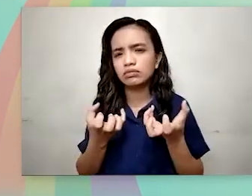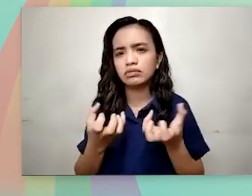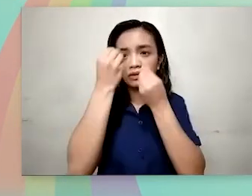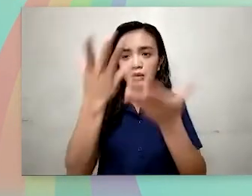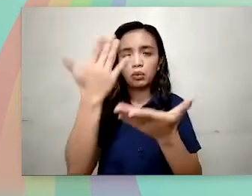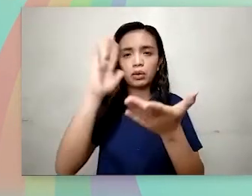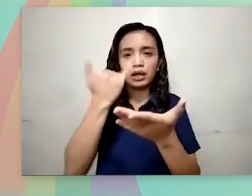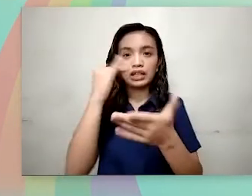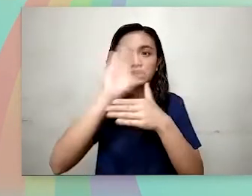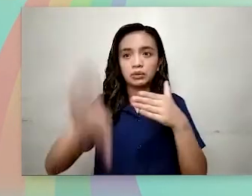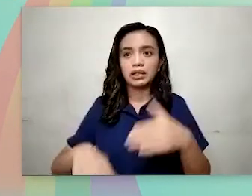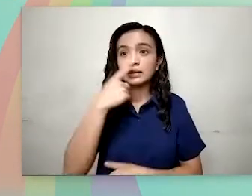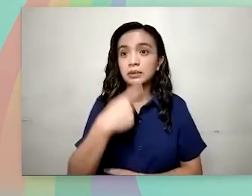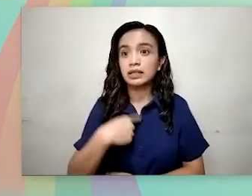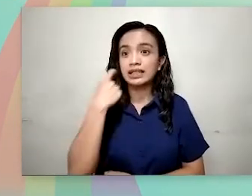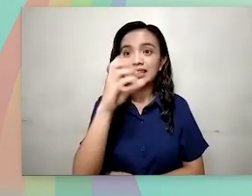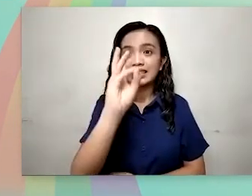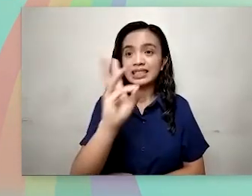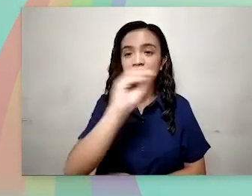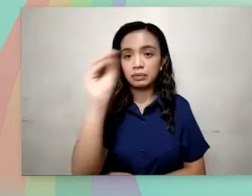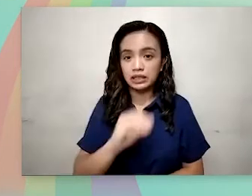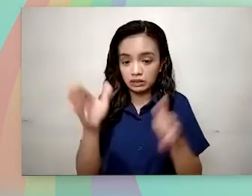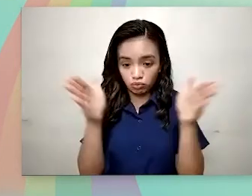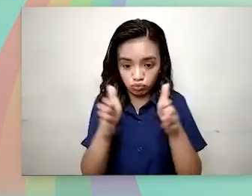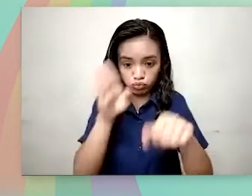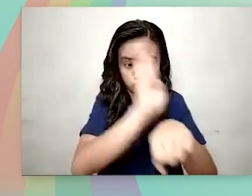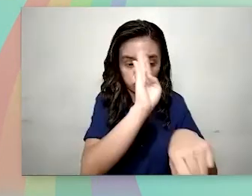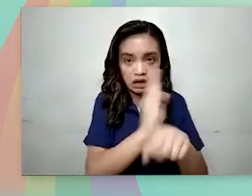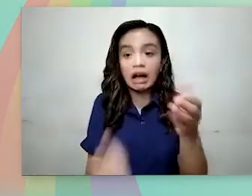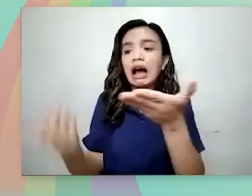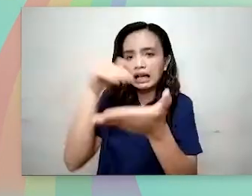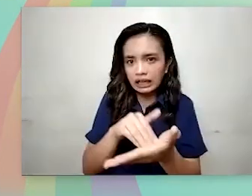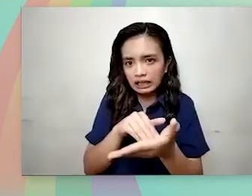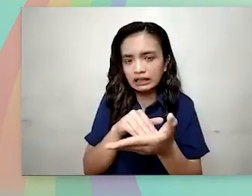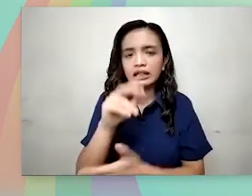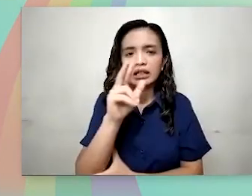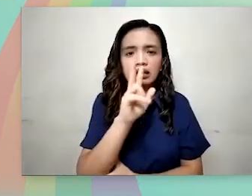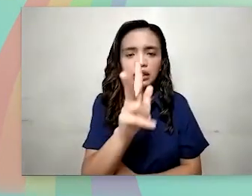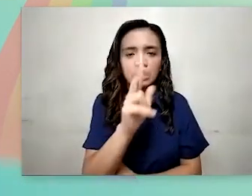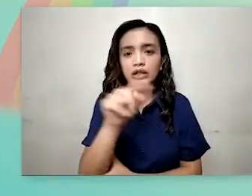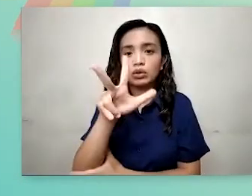I just want to put that forward para makompleto kasi 60% na yung micro and small natin.